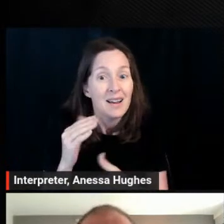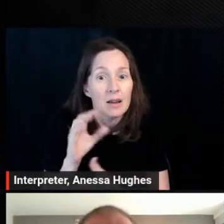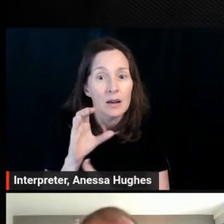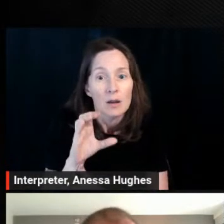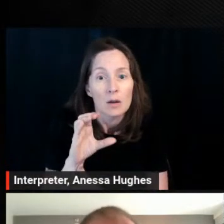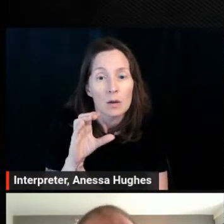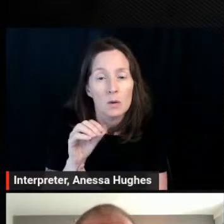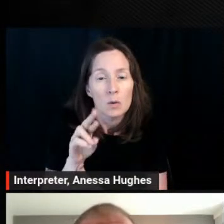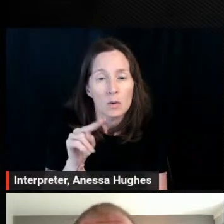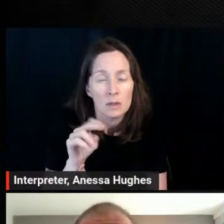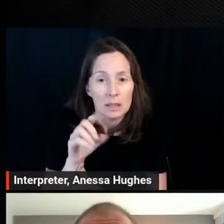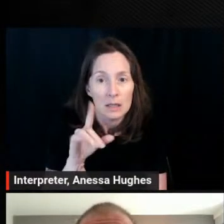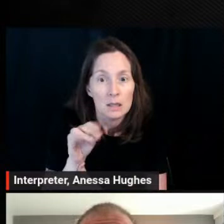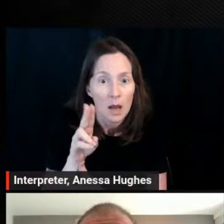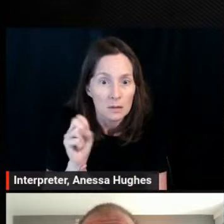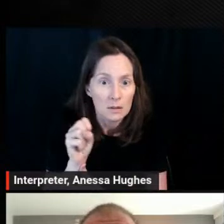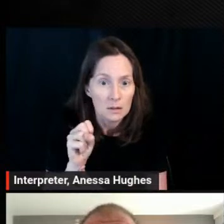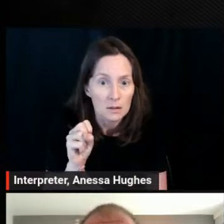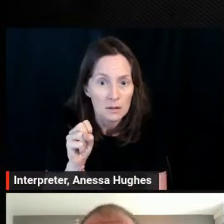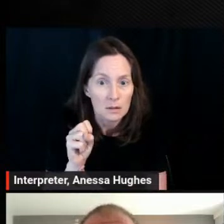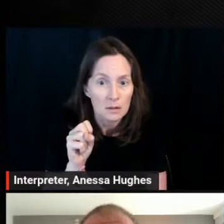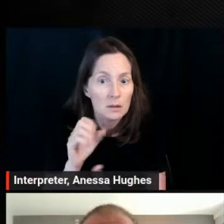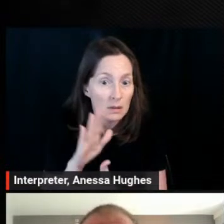that railroad is worth your time.